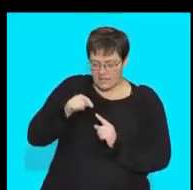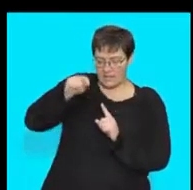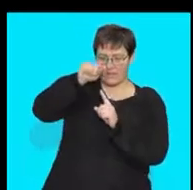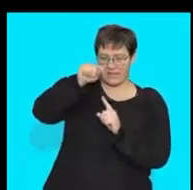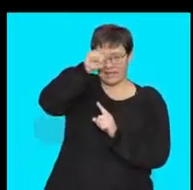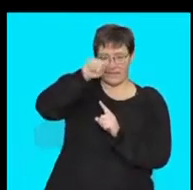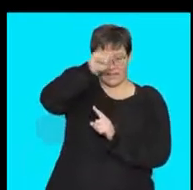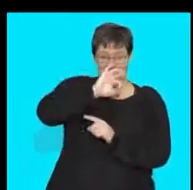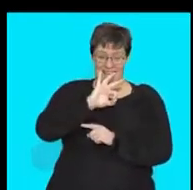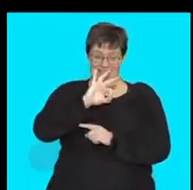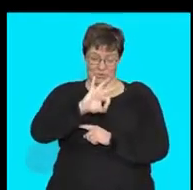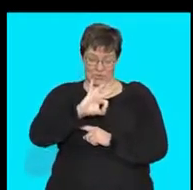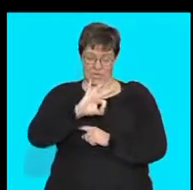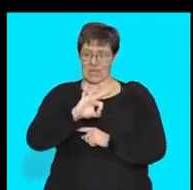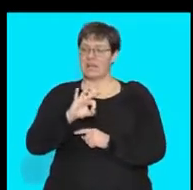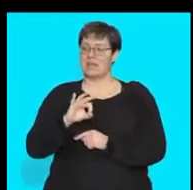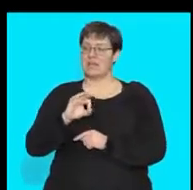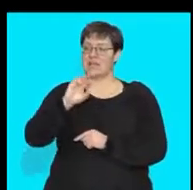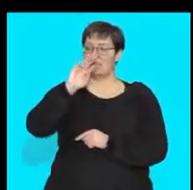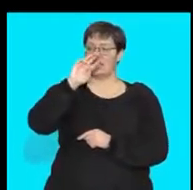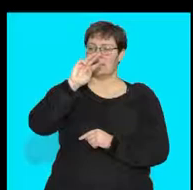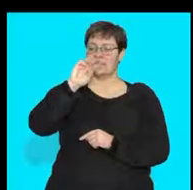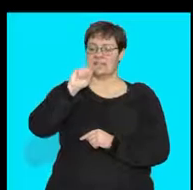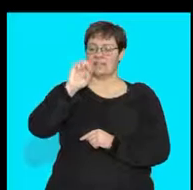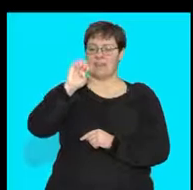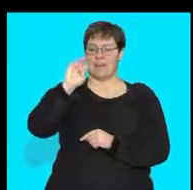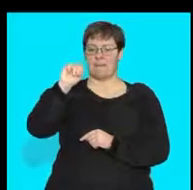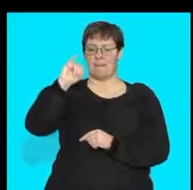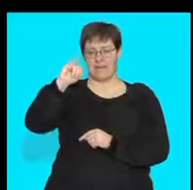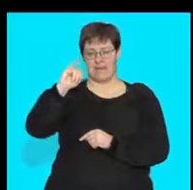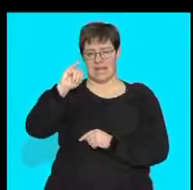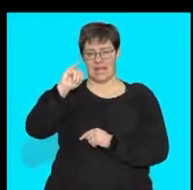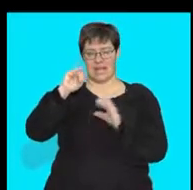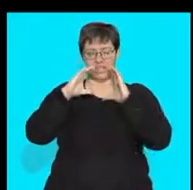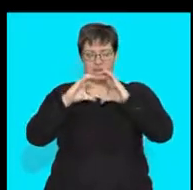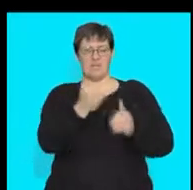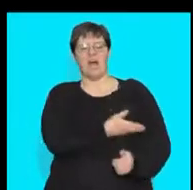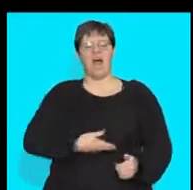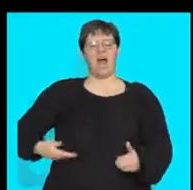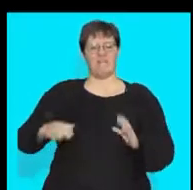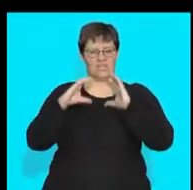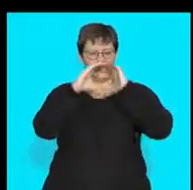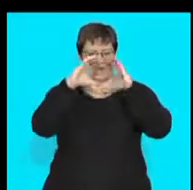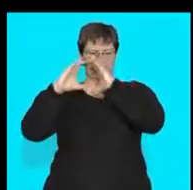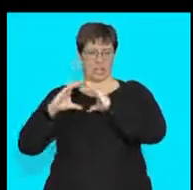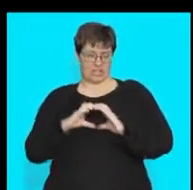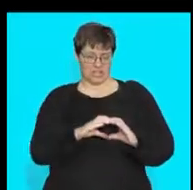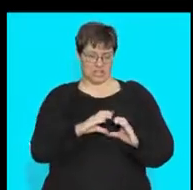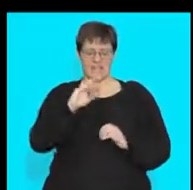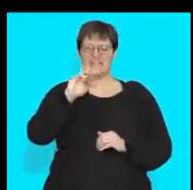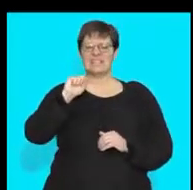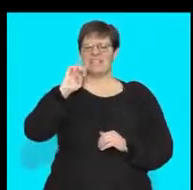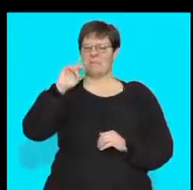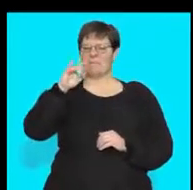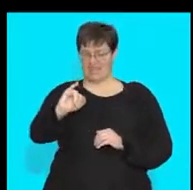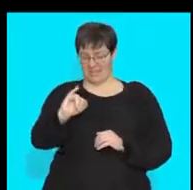canals here, the 3 of them, are called semicircular. Semicircular means half circles, right? Because it's